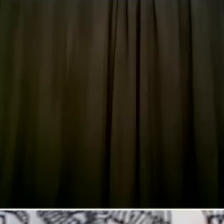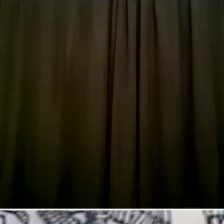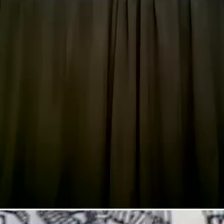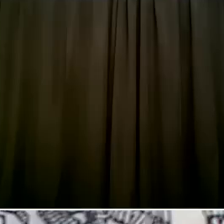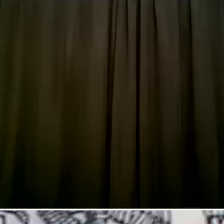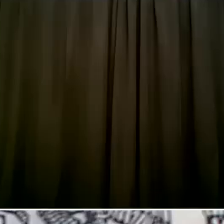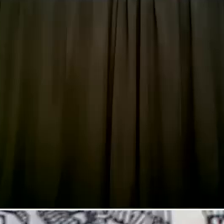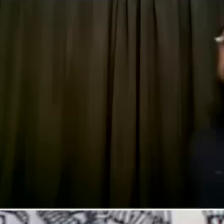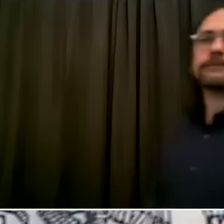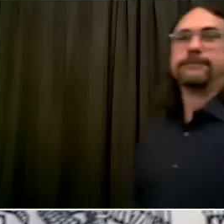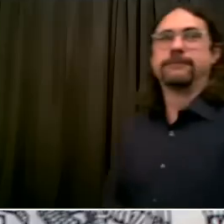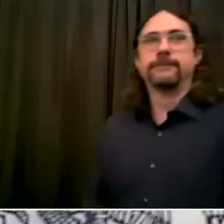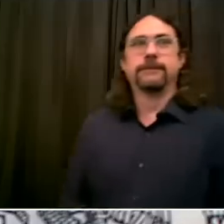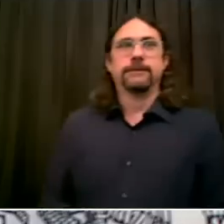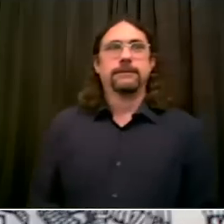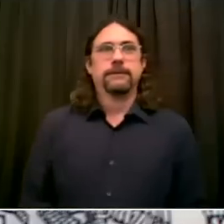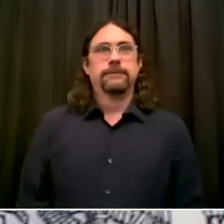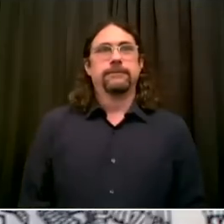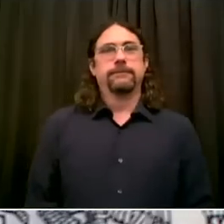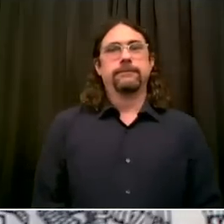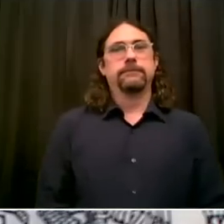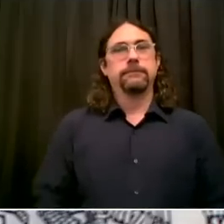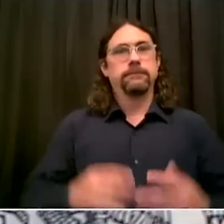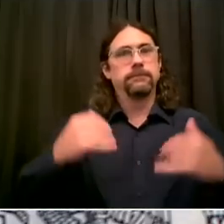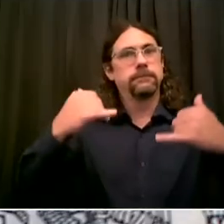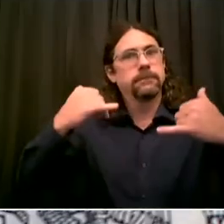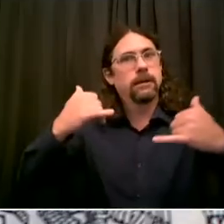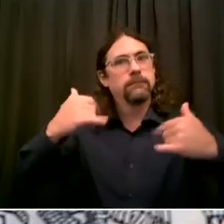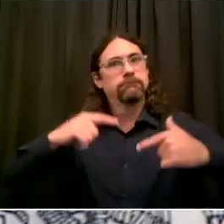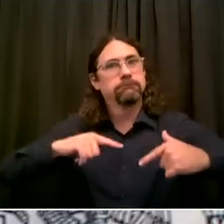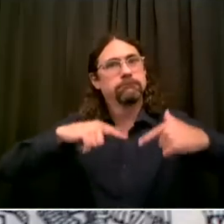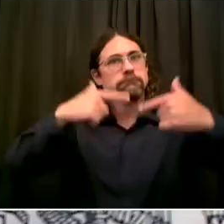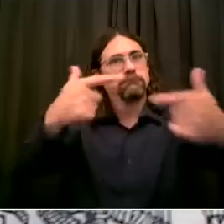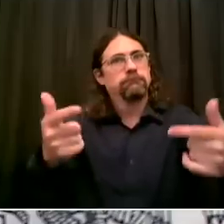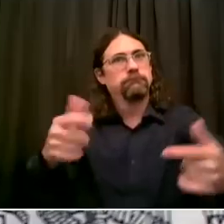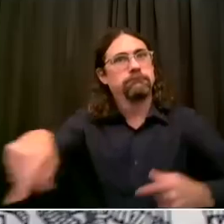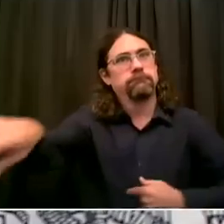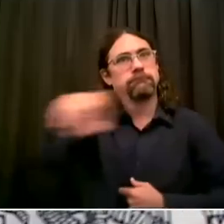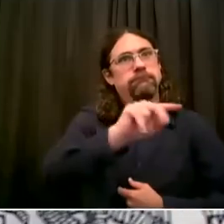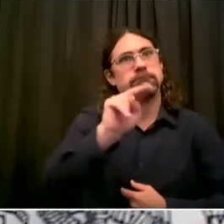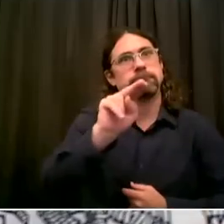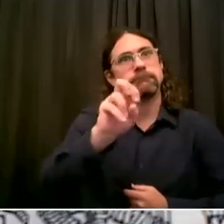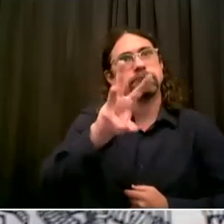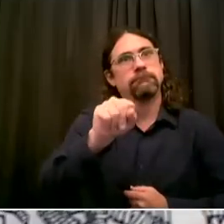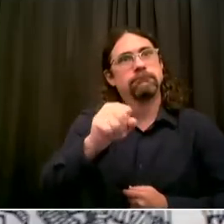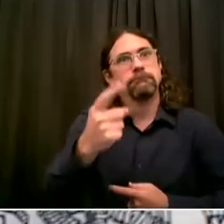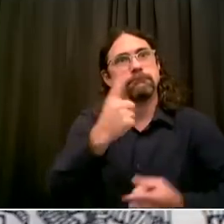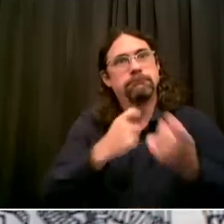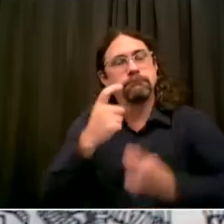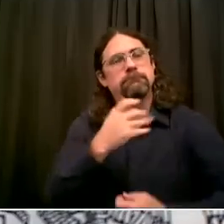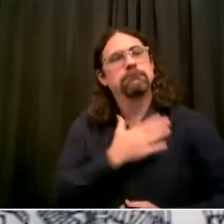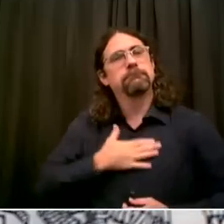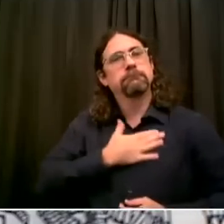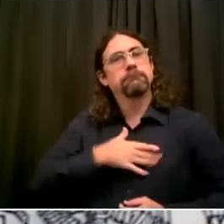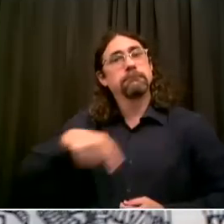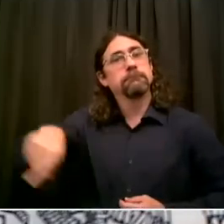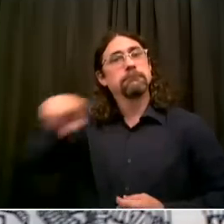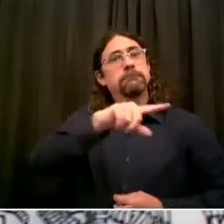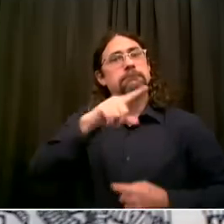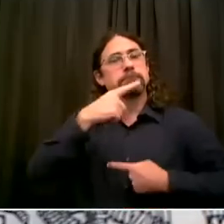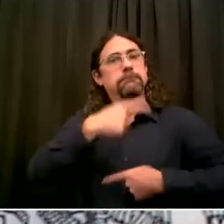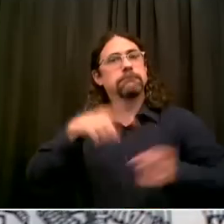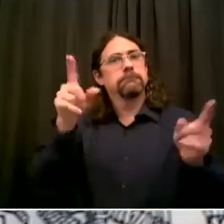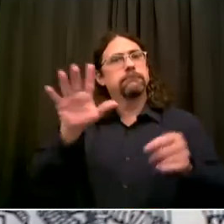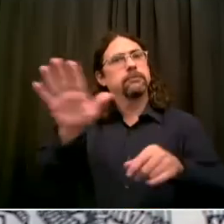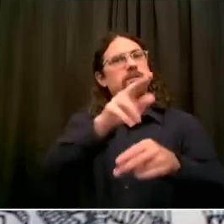the media, and please let me know the name and outlet of each journalist. We'll now begin our Q&A. As a reminder, we're